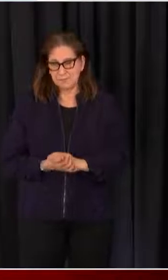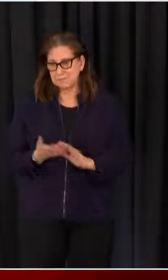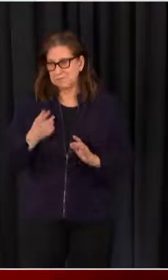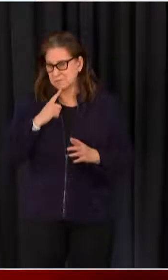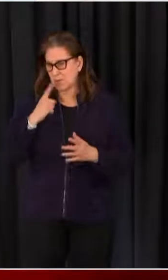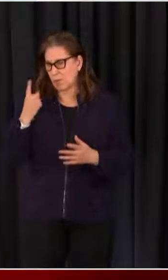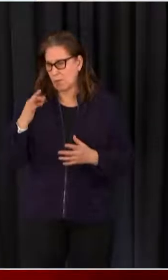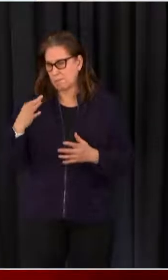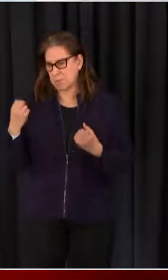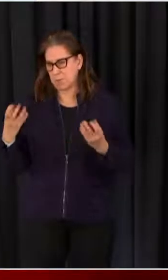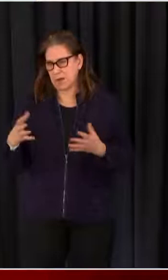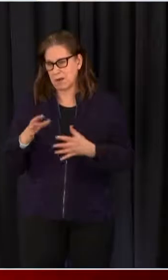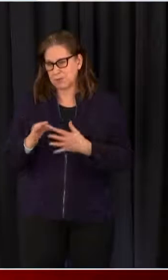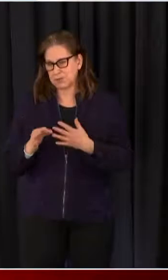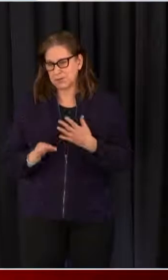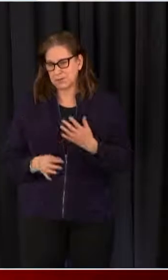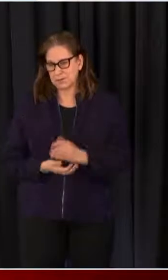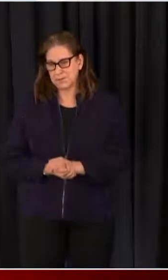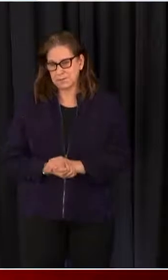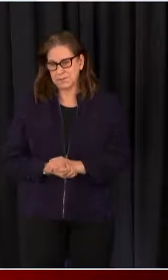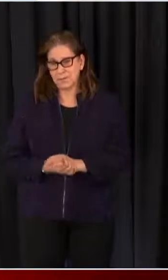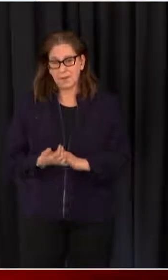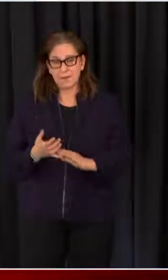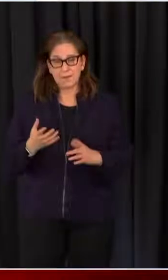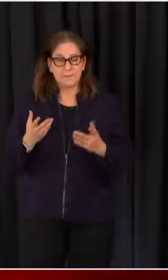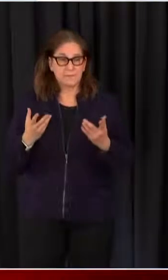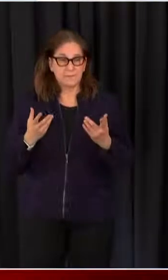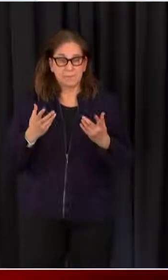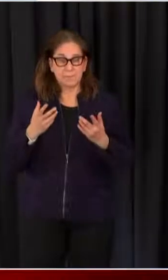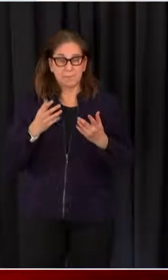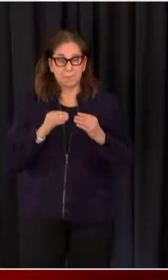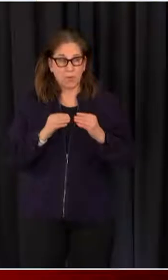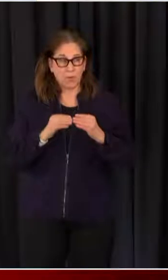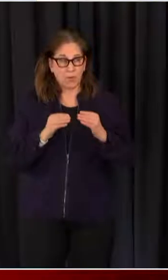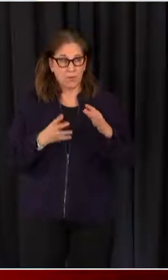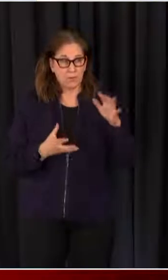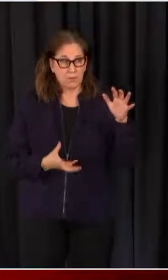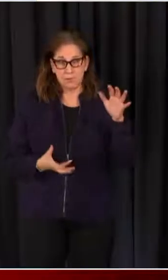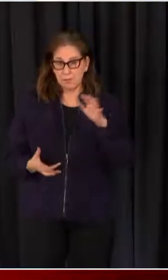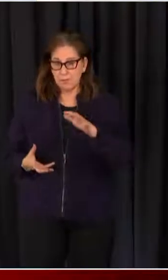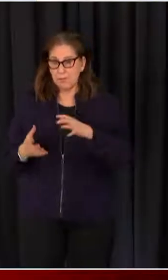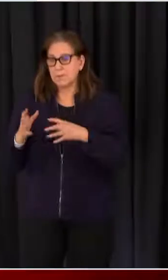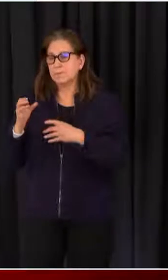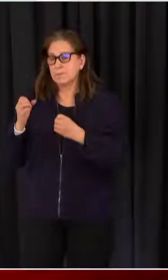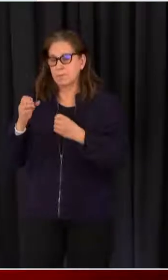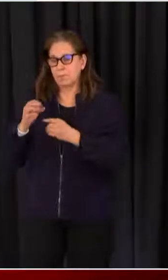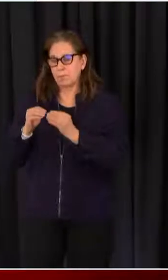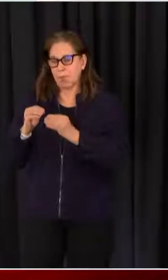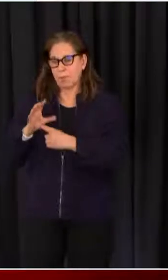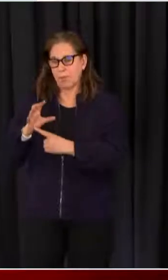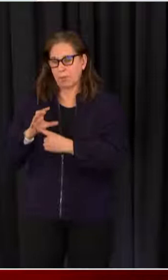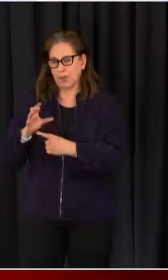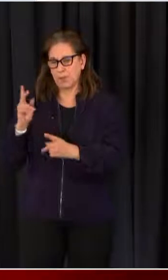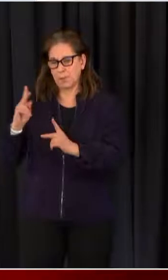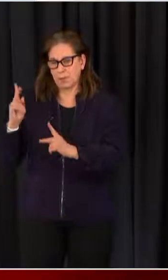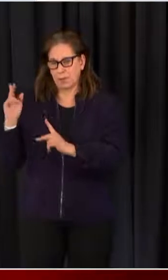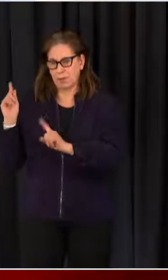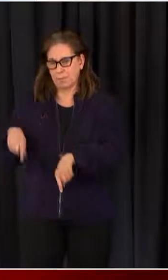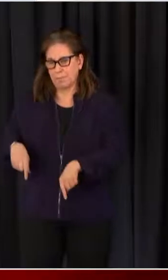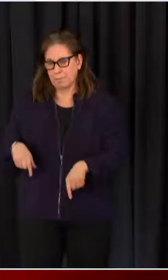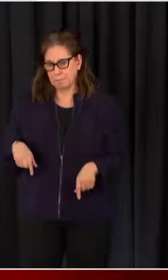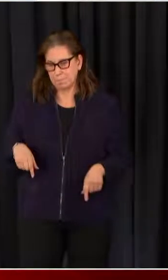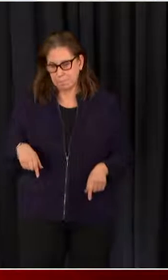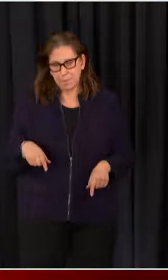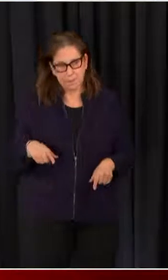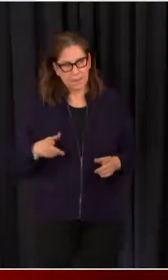that exist. It's the larger option for people to come in and access the most appointments at any given time, and that number will continue